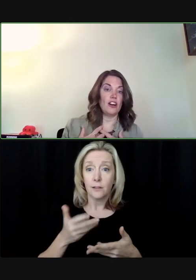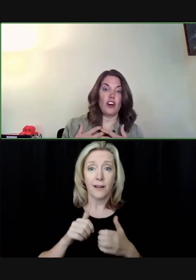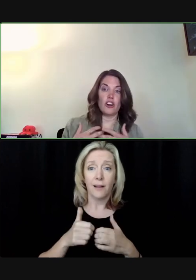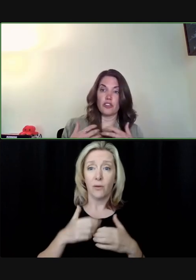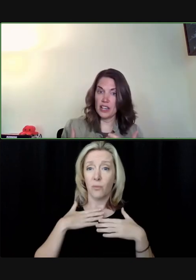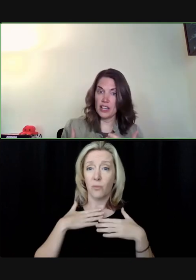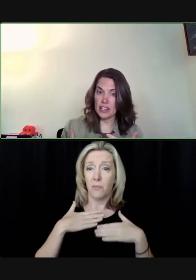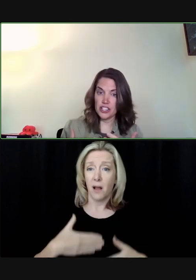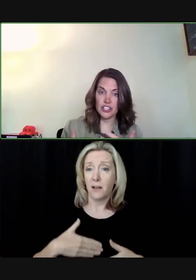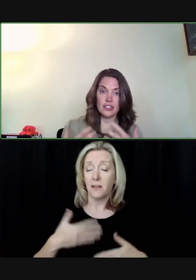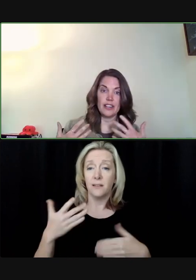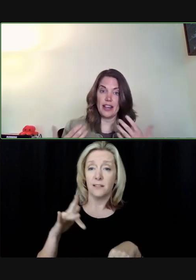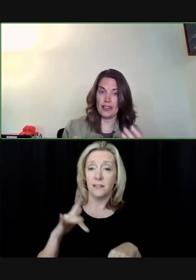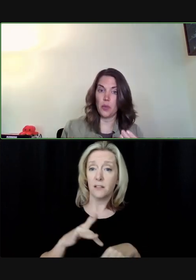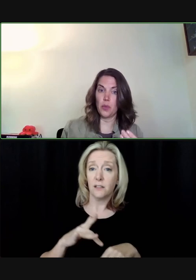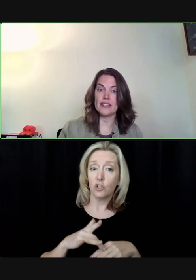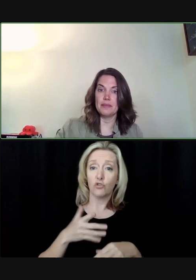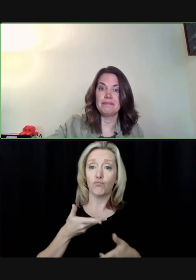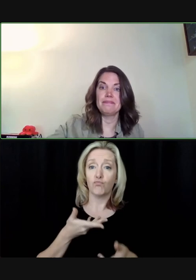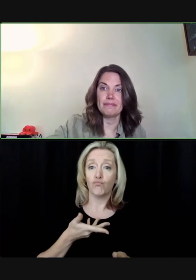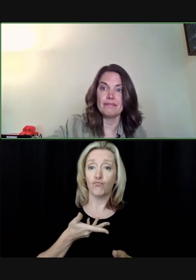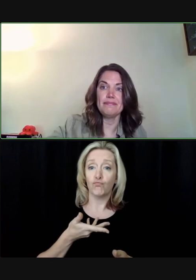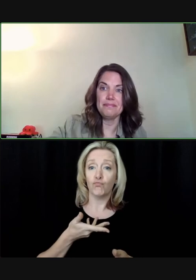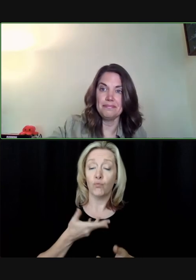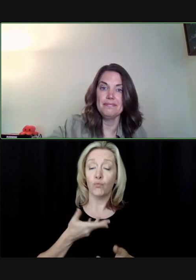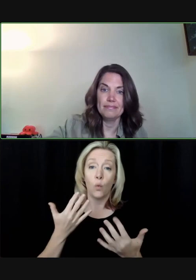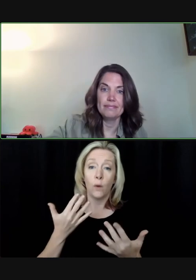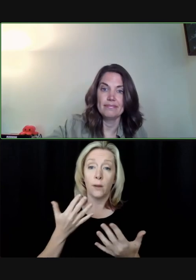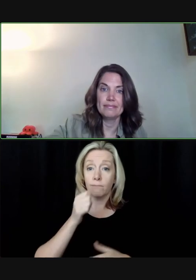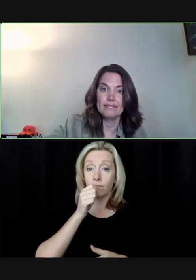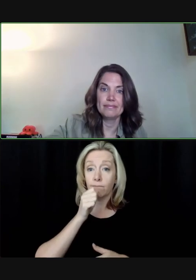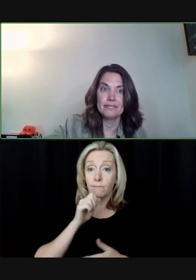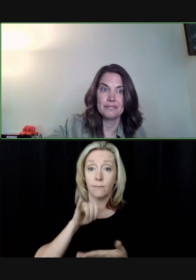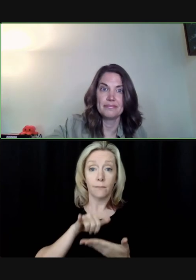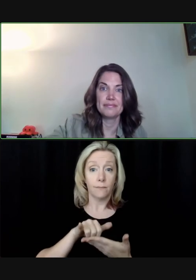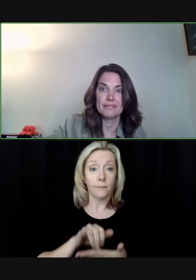bodies, our own touch, and that wait time.